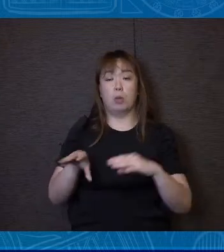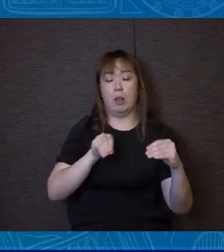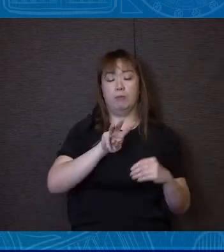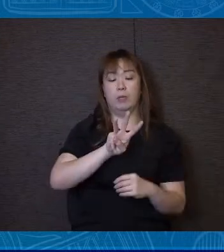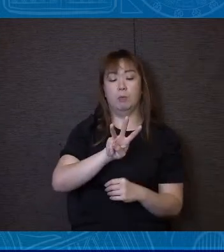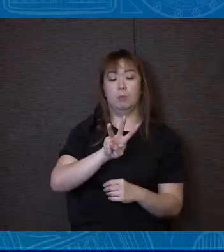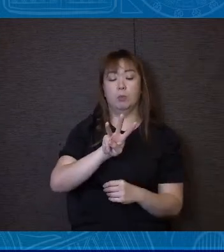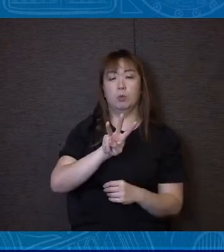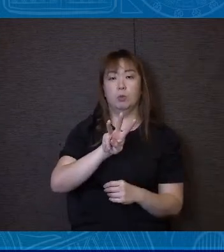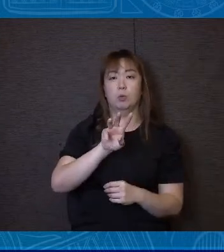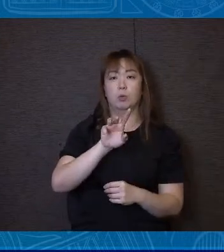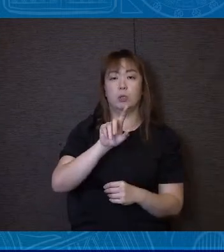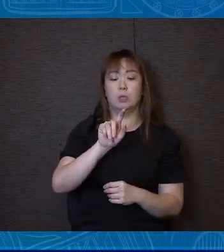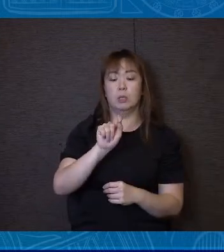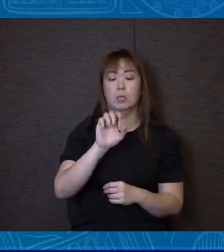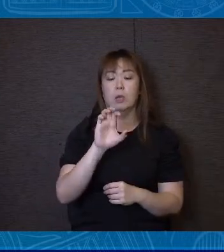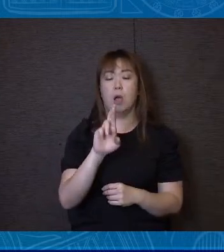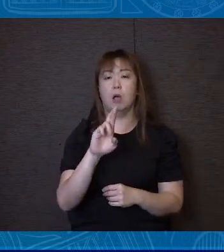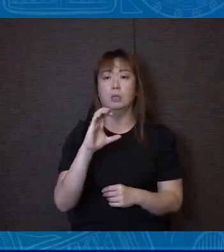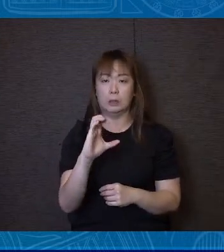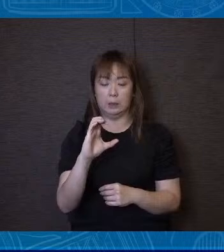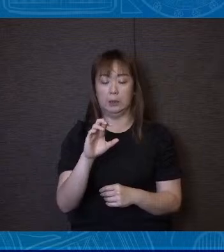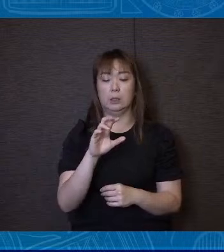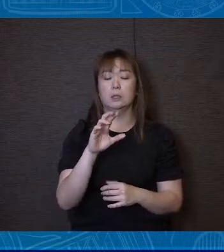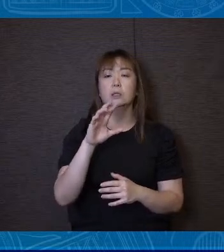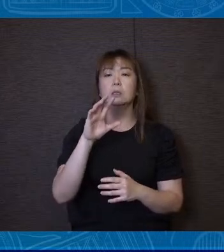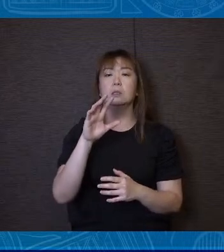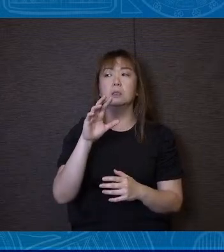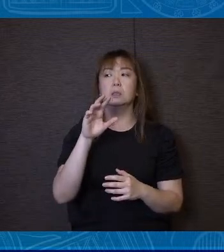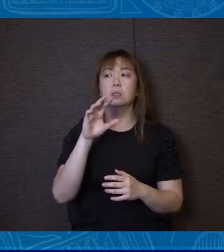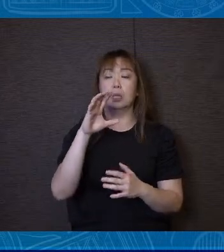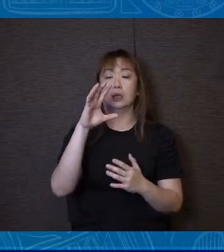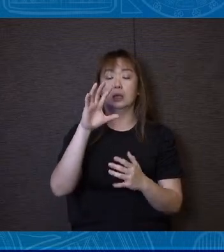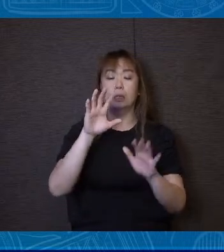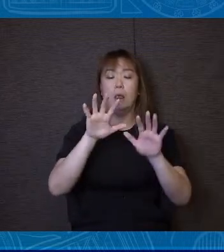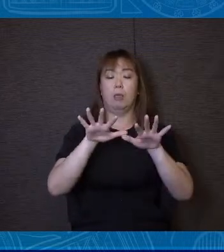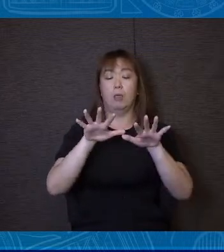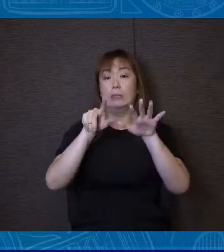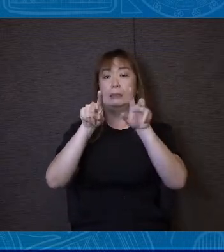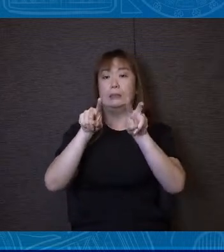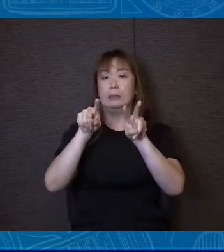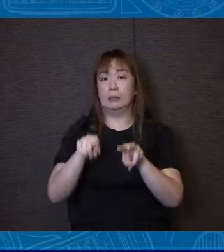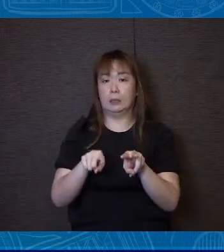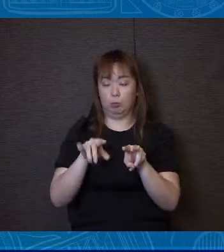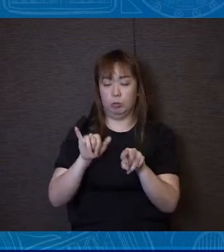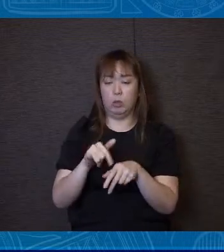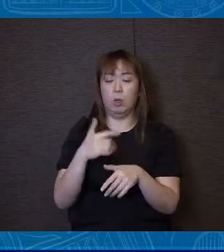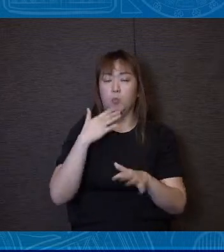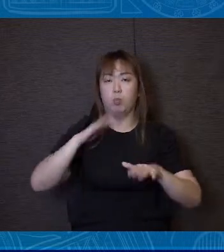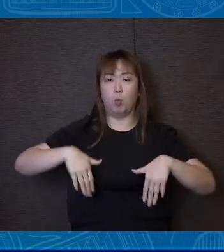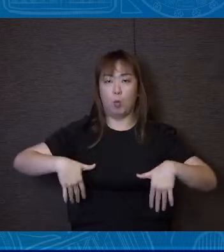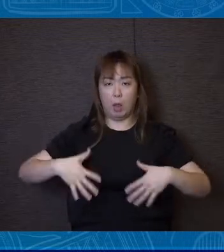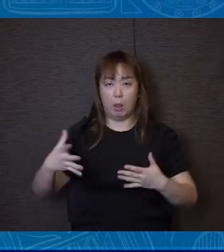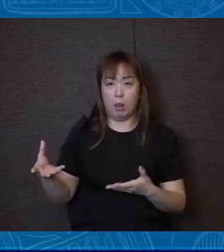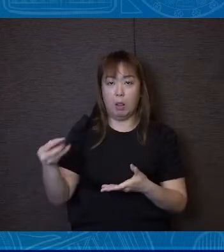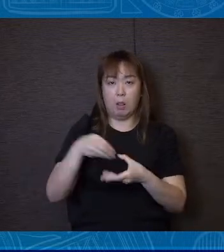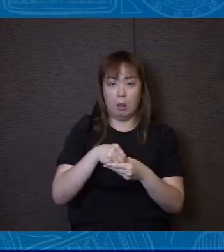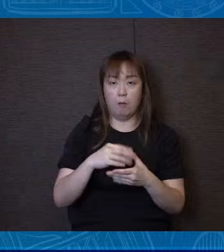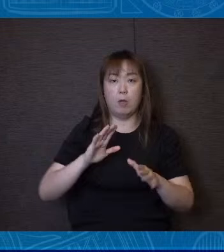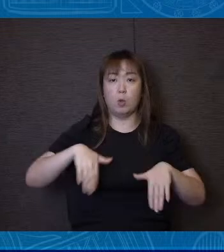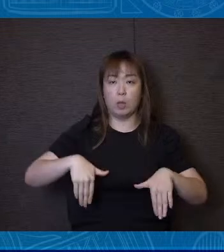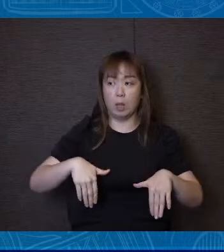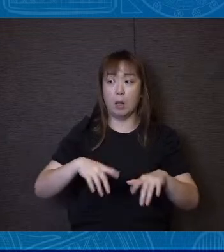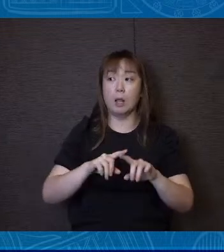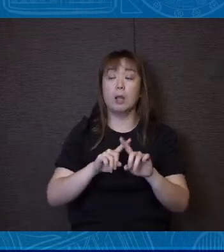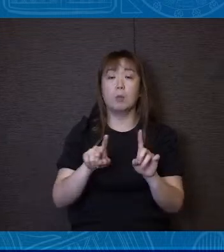WRC 23 in Dubai in December of 2023, we have not landed those frequency bands, which is fairly crucial for